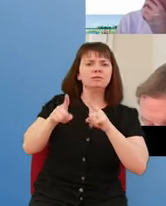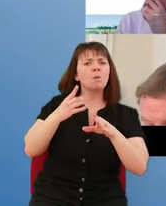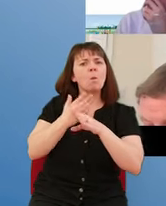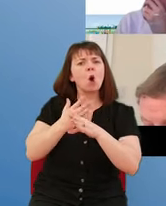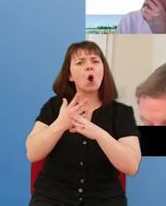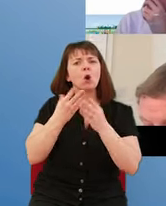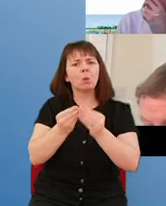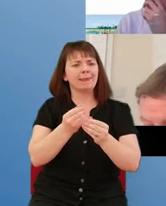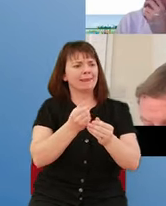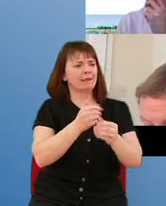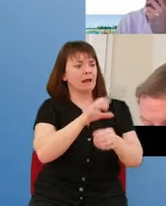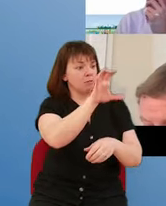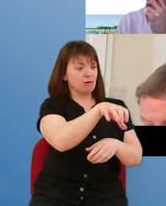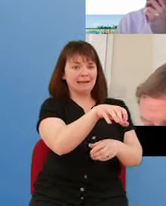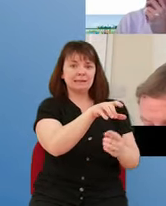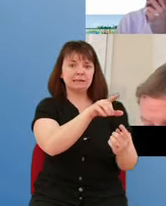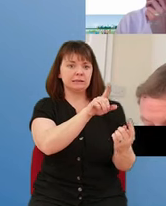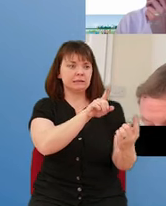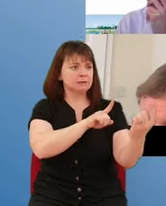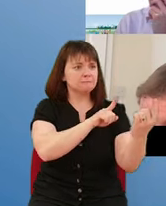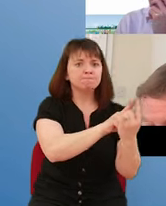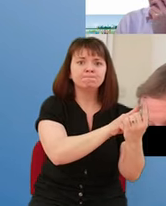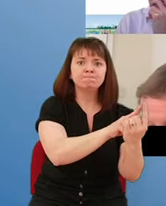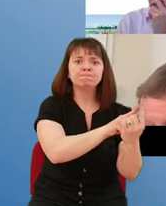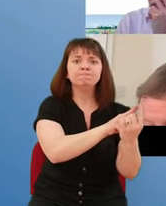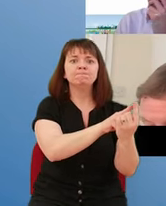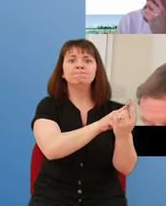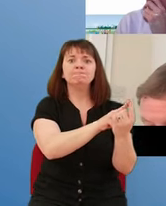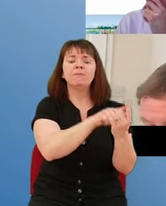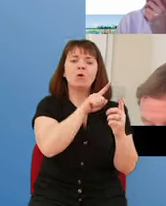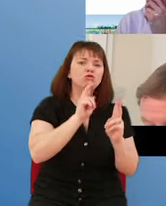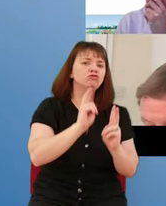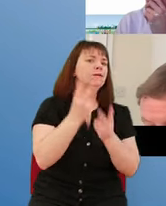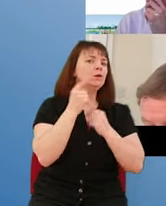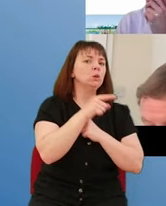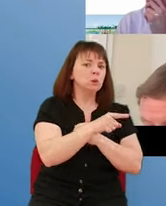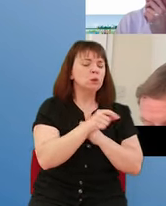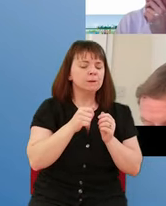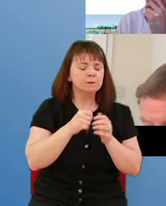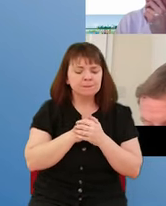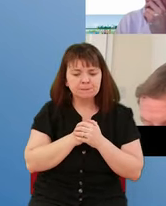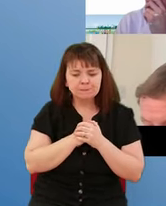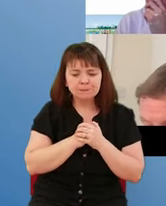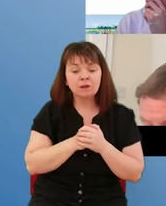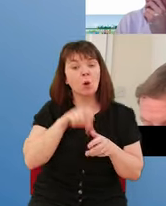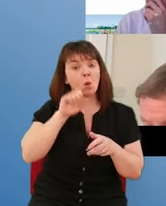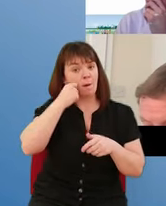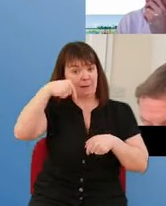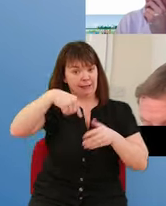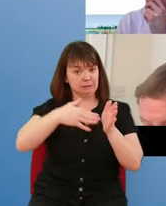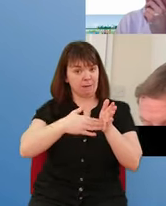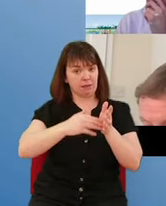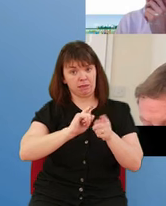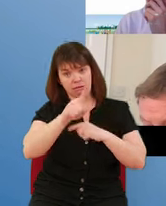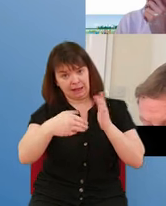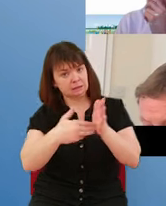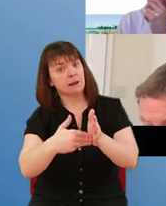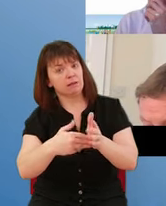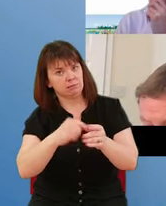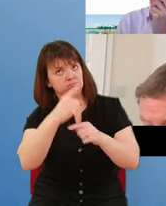month and the following month. And alongside that, there are other medium-term arrangements that are being put in